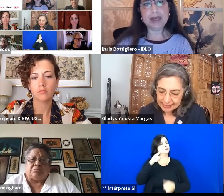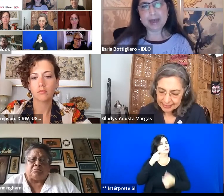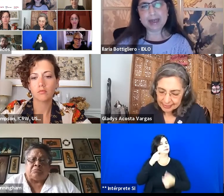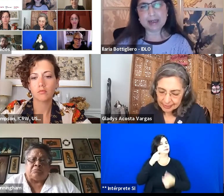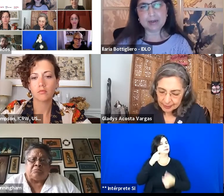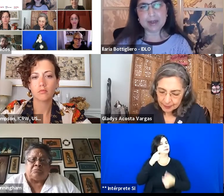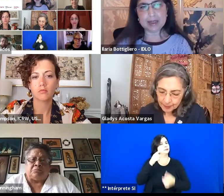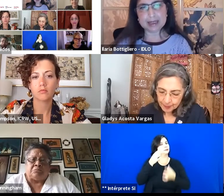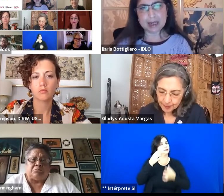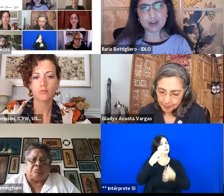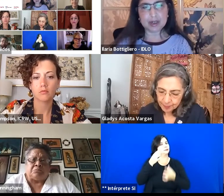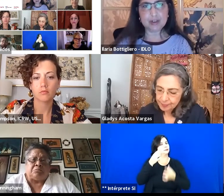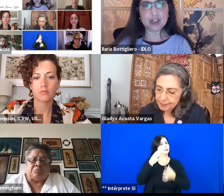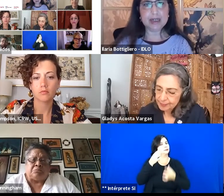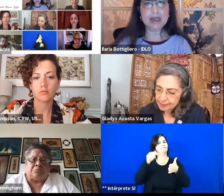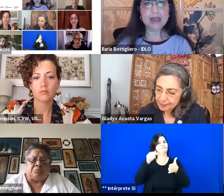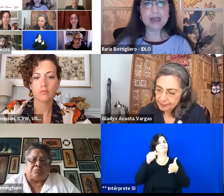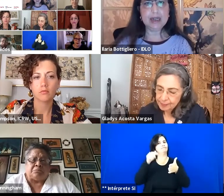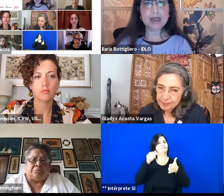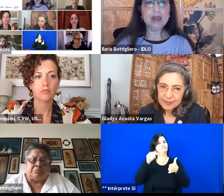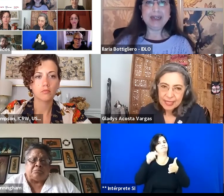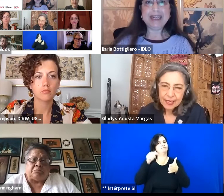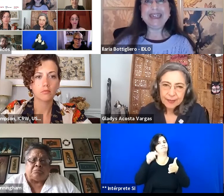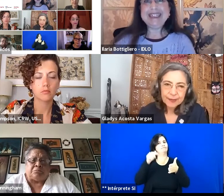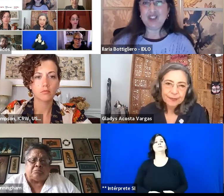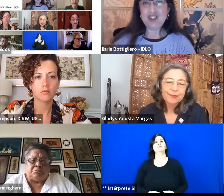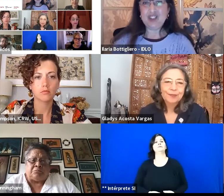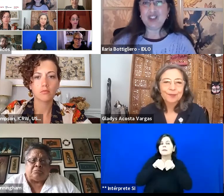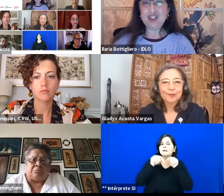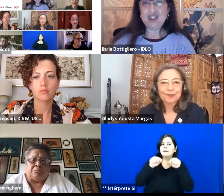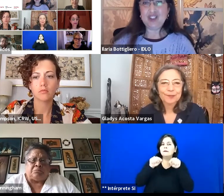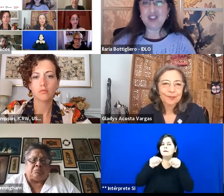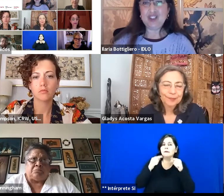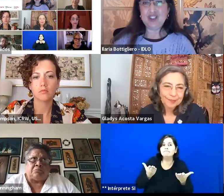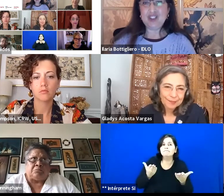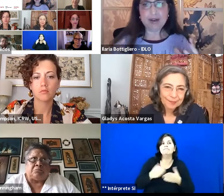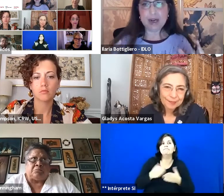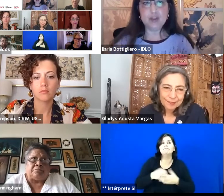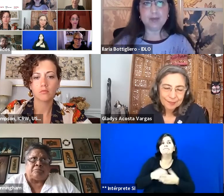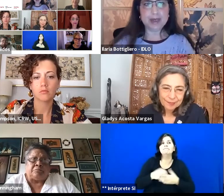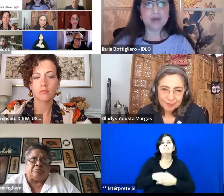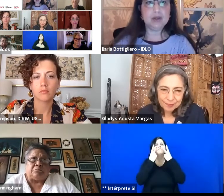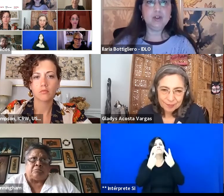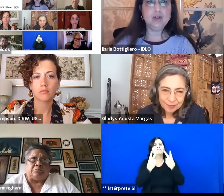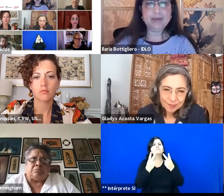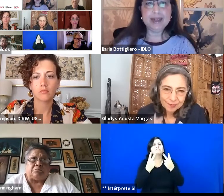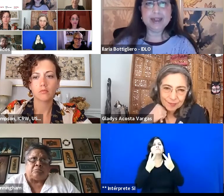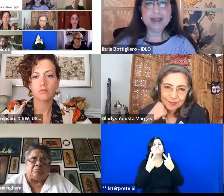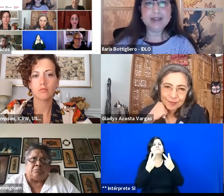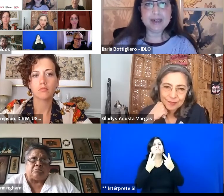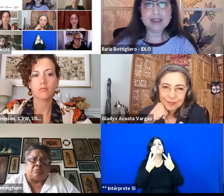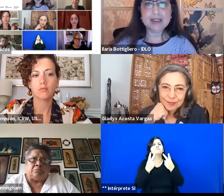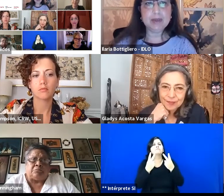the global and in many countries national agenda, but this is just a part of a very large puzzle